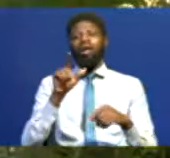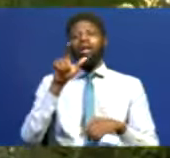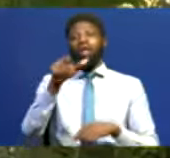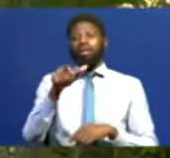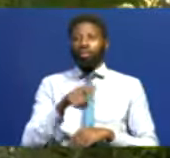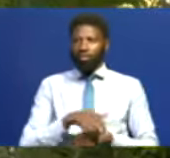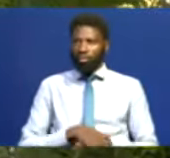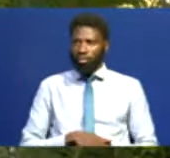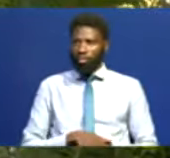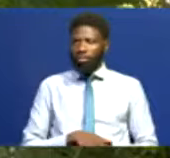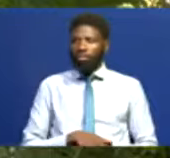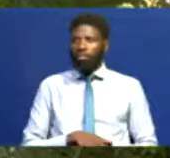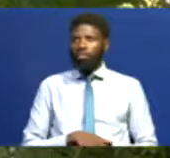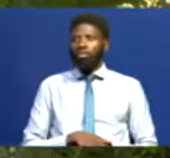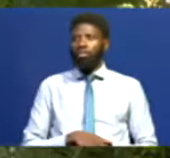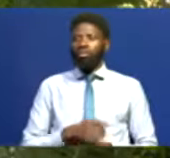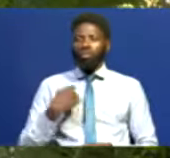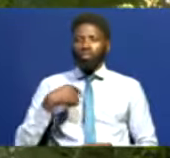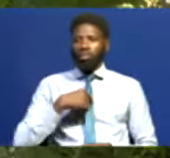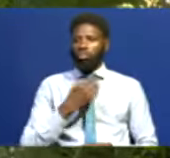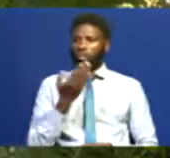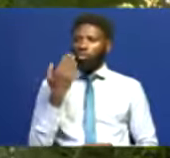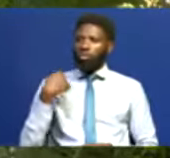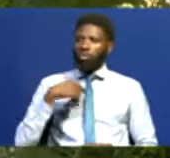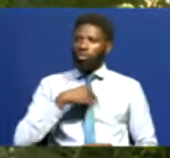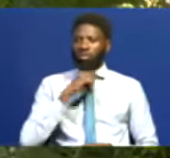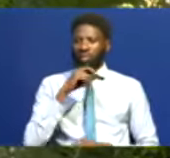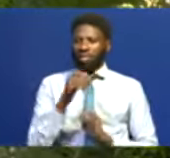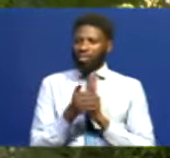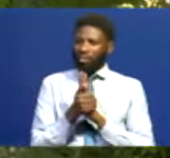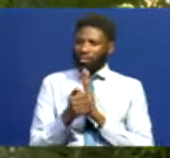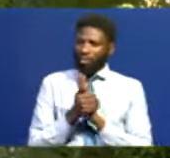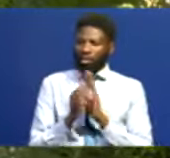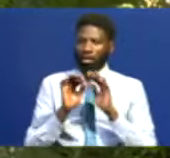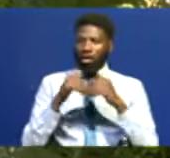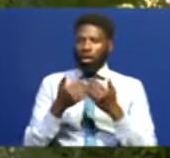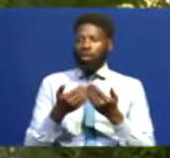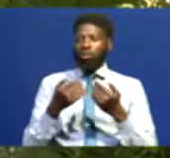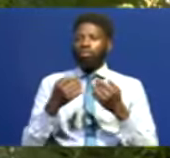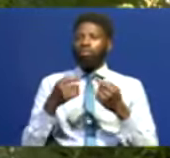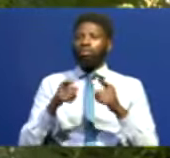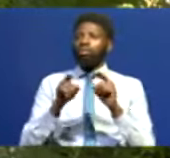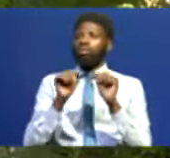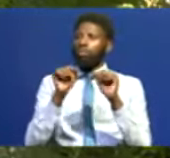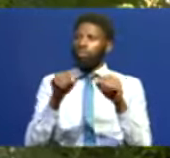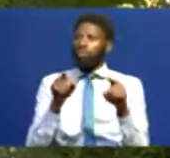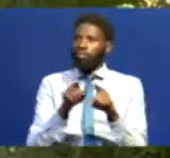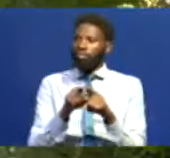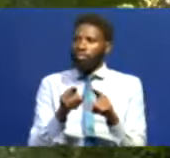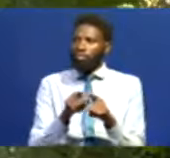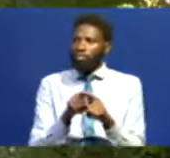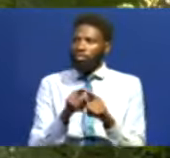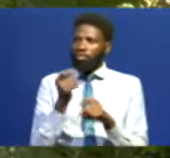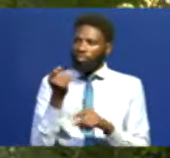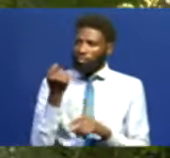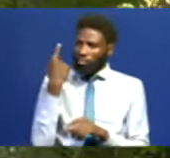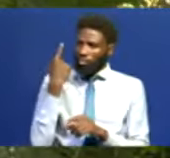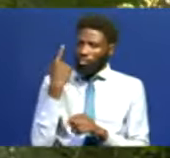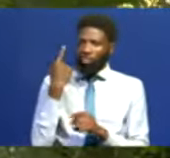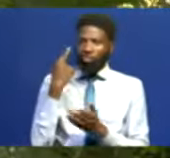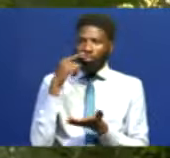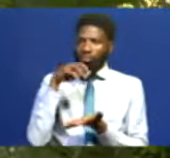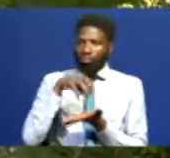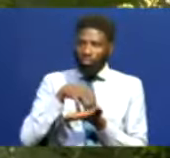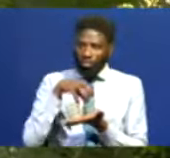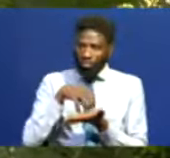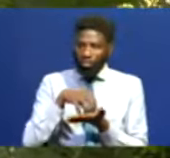now. And you had to also develop a certain skill where you'd be able to, first of all, get into understanding the content, being able to